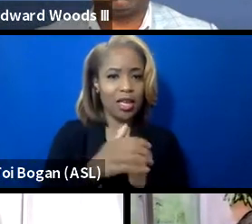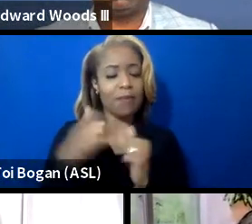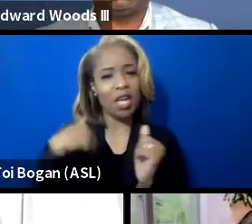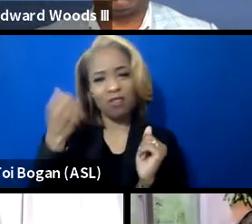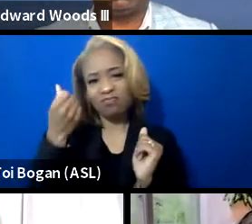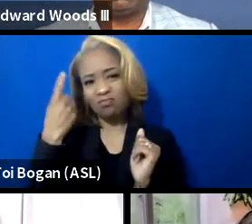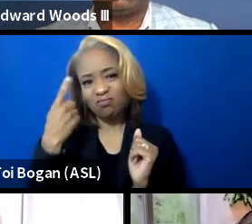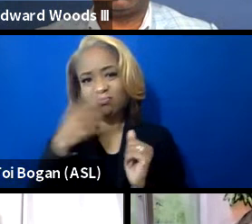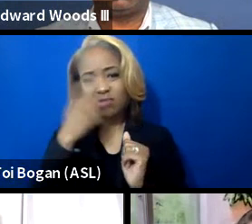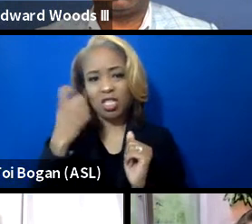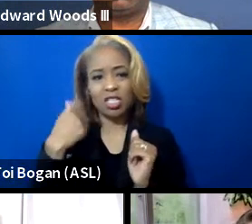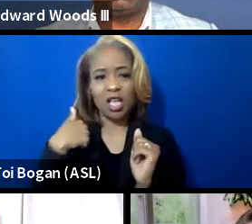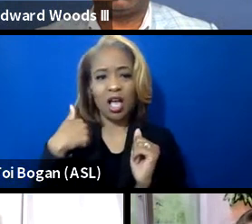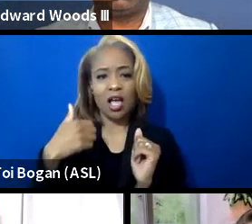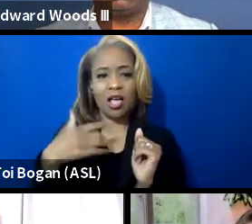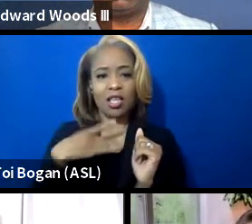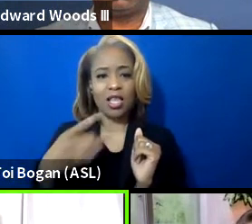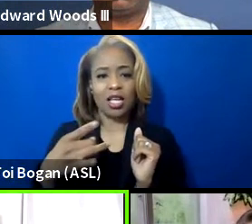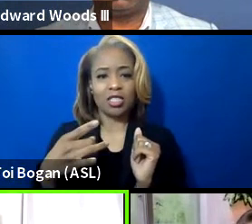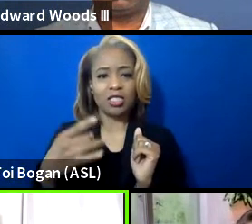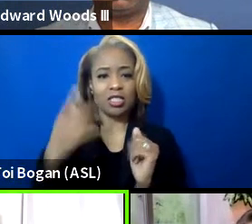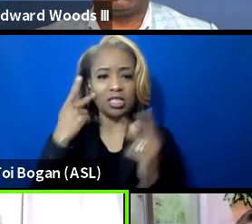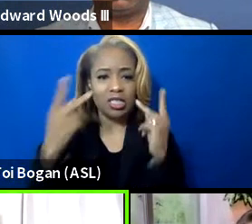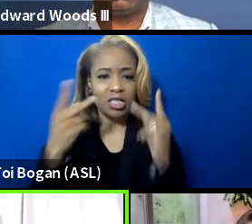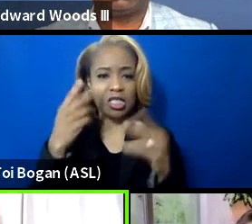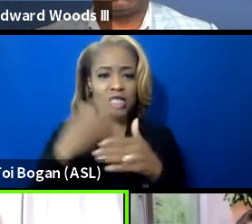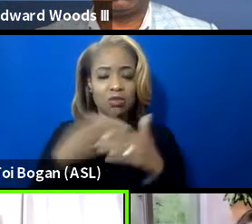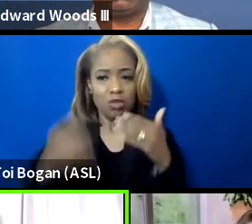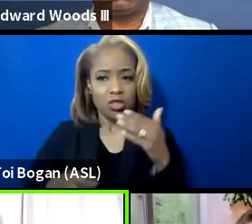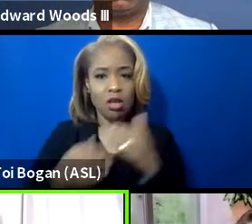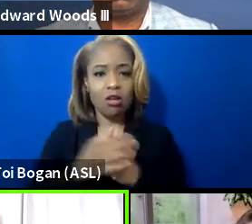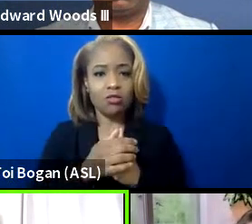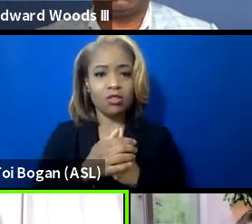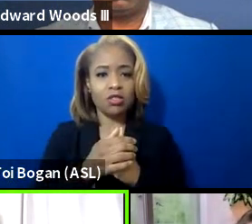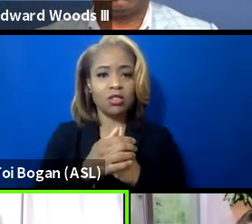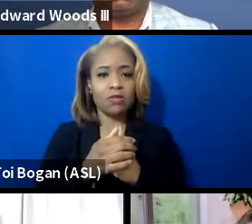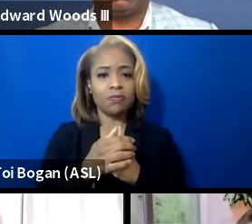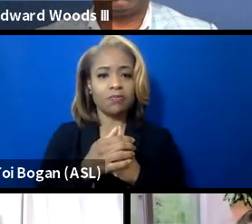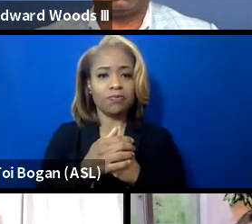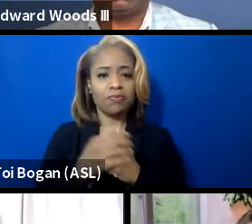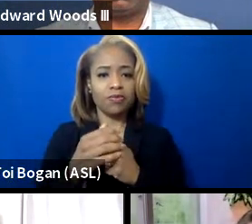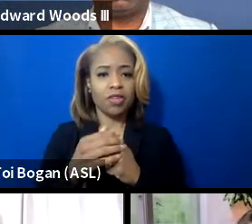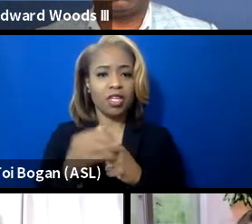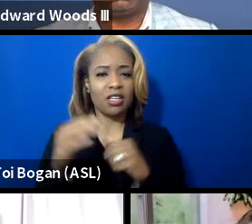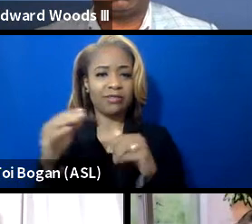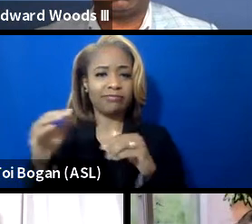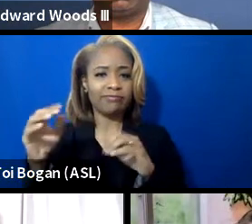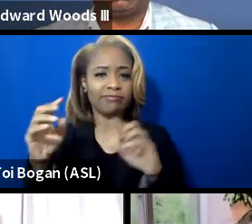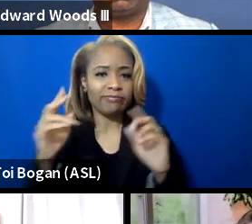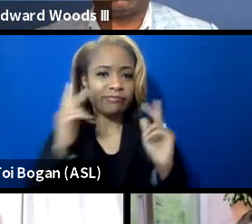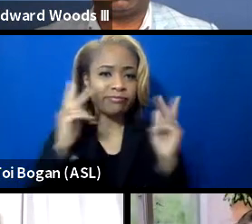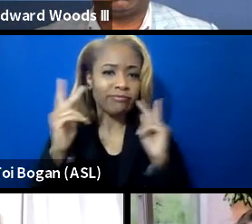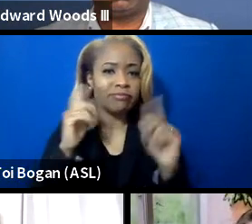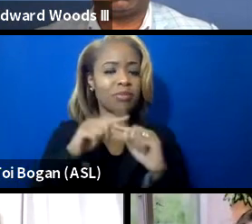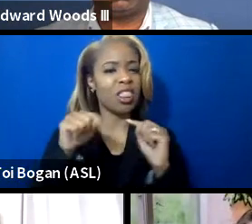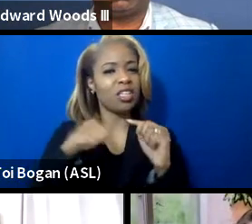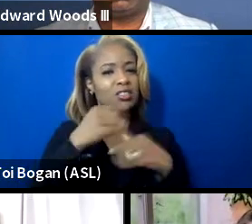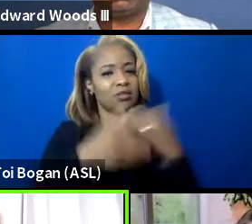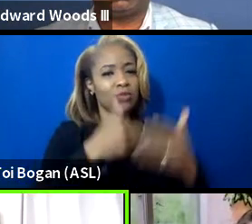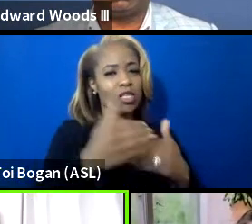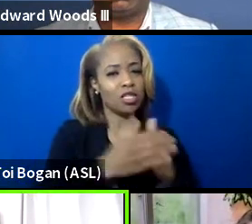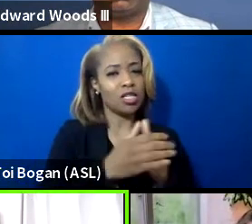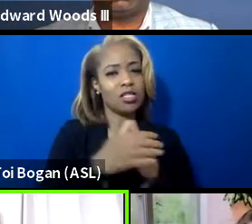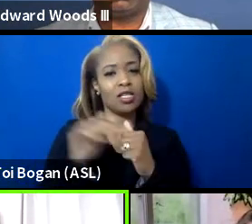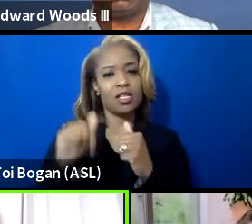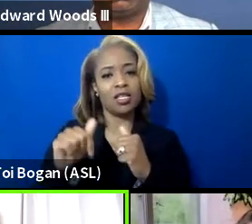to that because I like to dig my hands in and I like to see the results and start playing around and experimenting. But I think this is the process part, right? This is